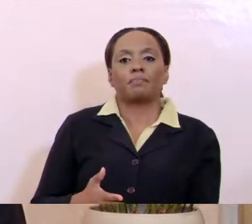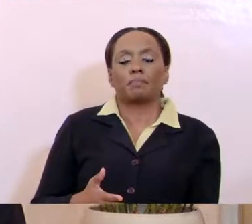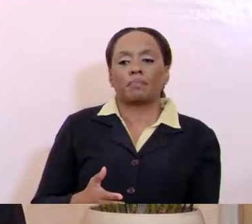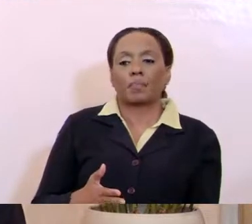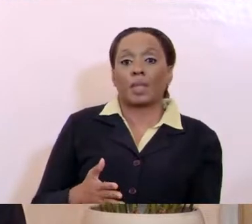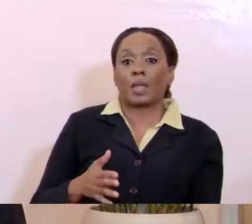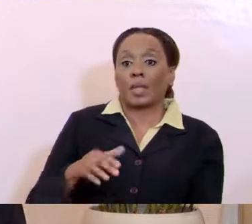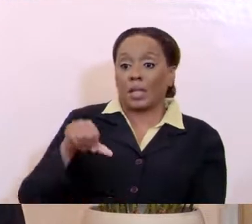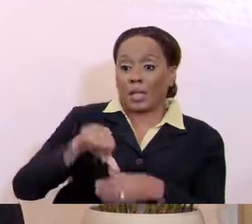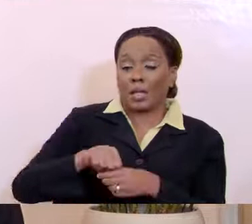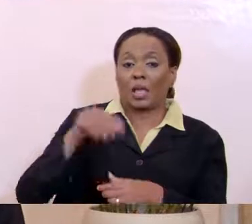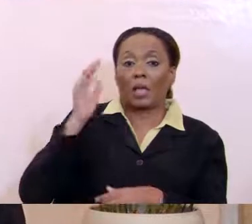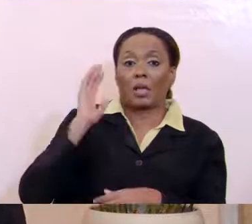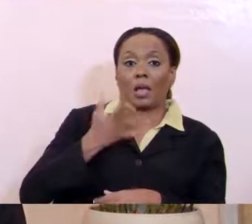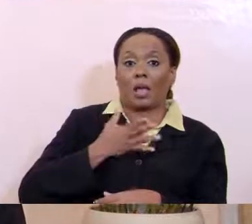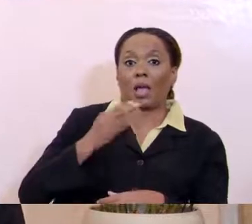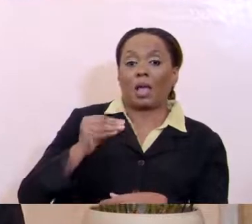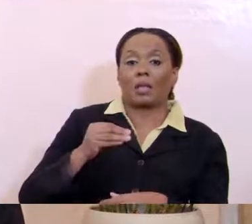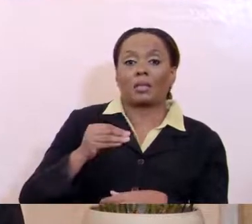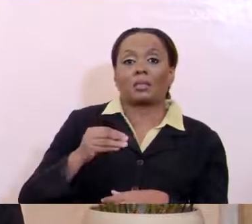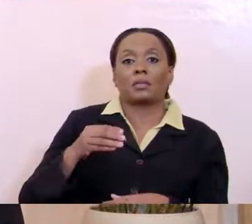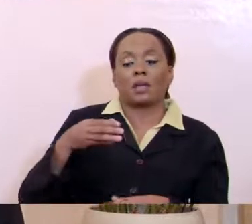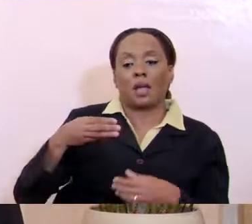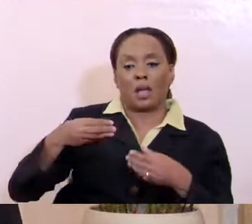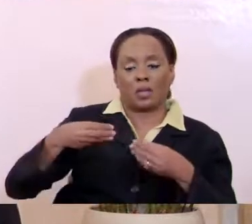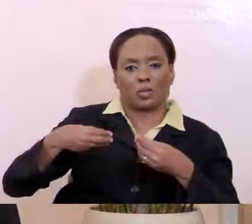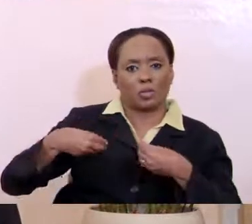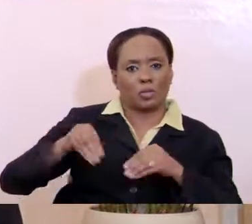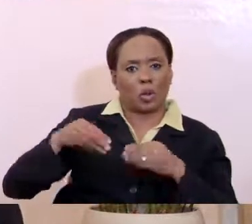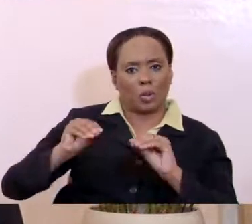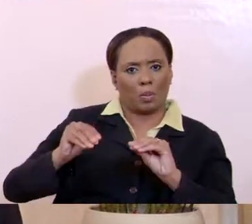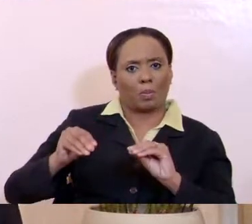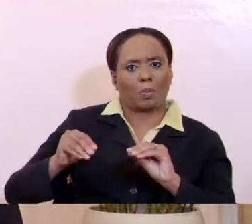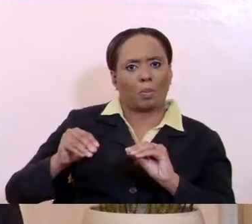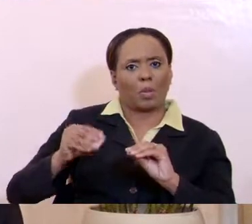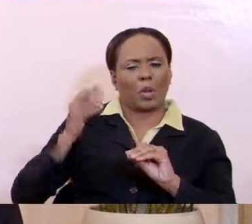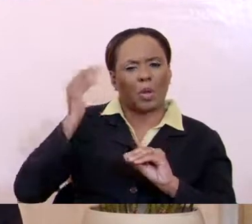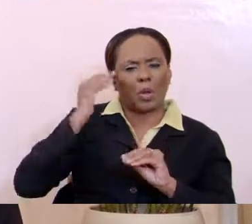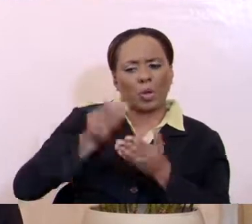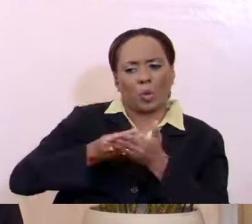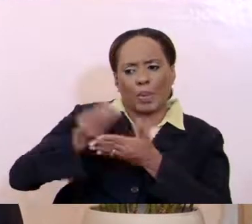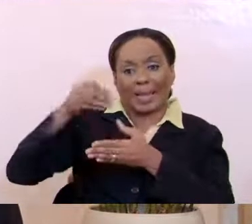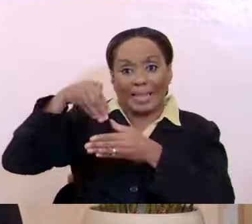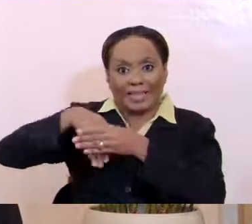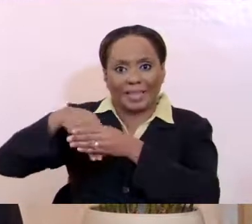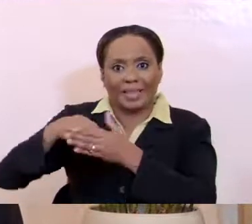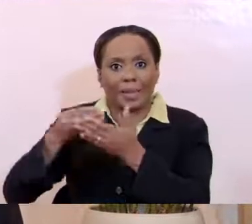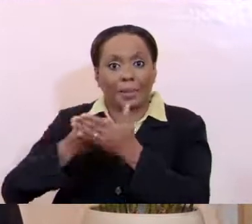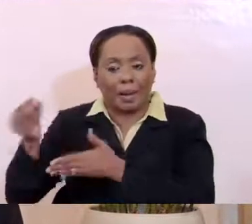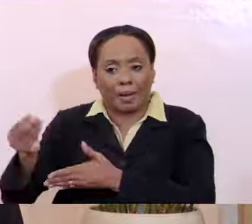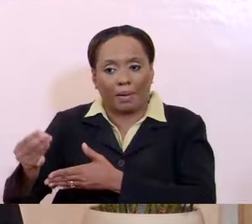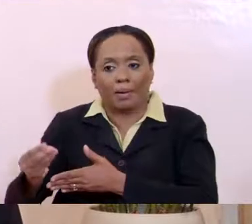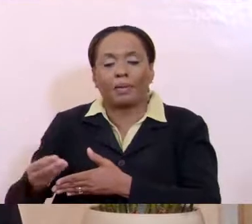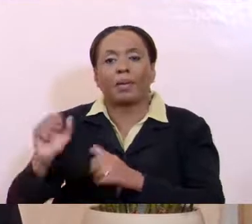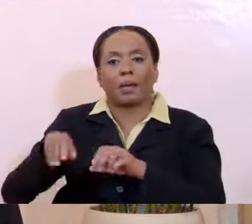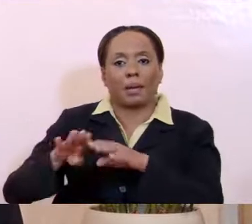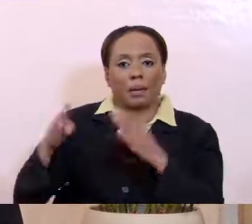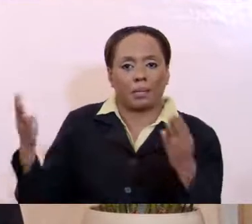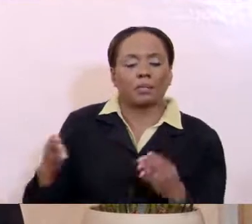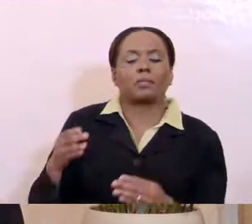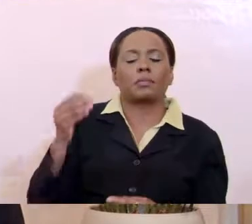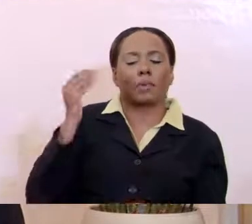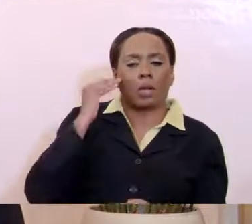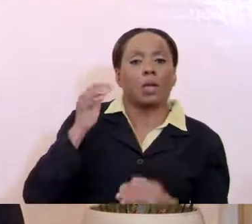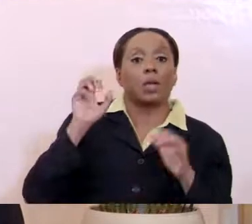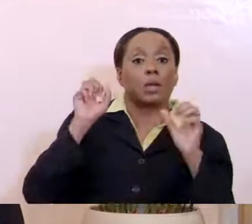will be allowed to resume for full service. And by full service, I'd like to remind you that under the current directive, while you can go to a gas